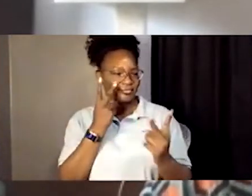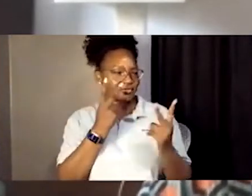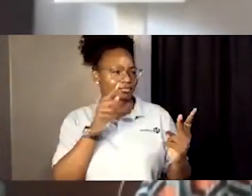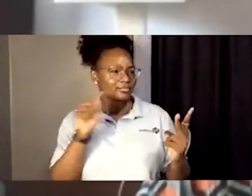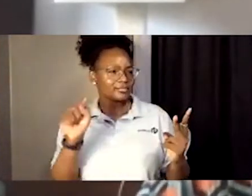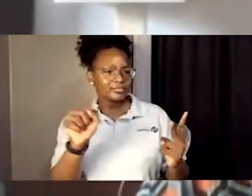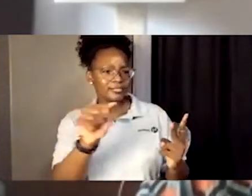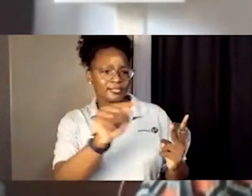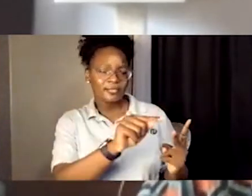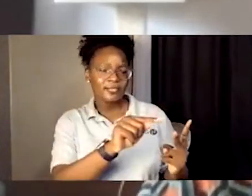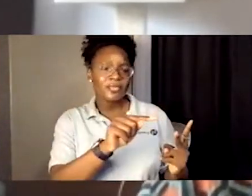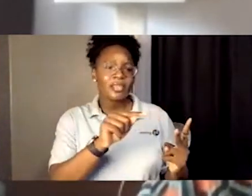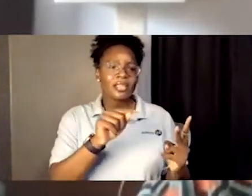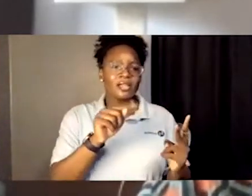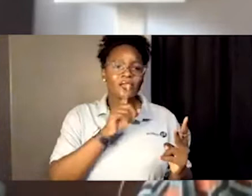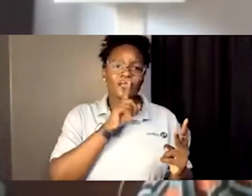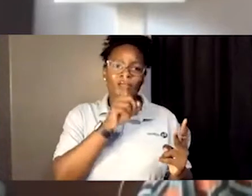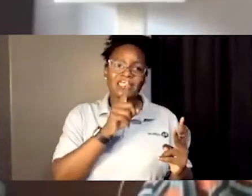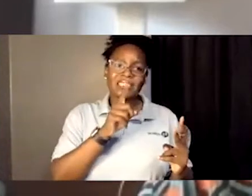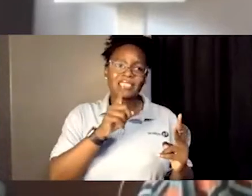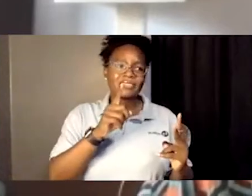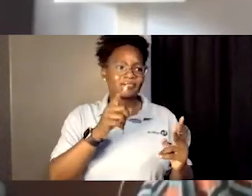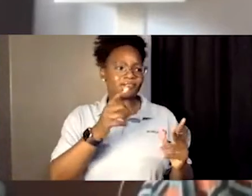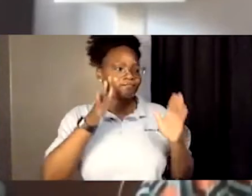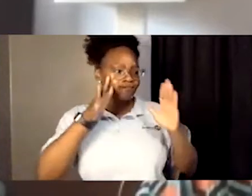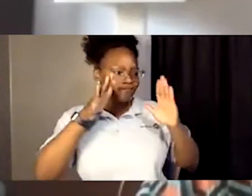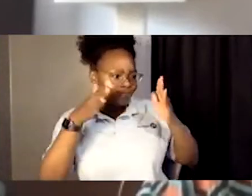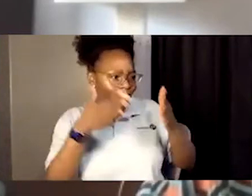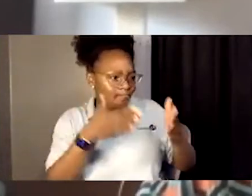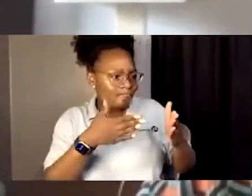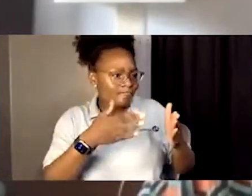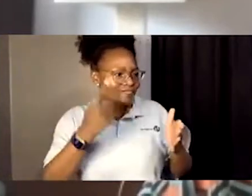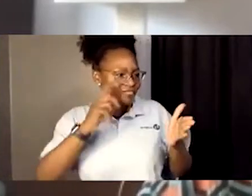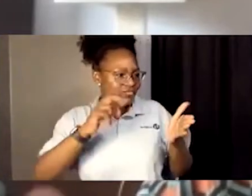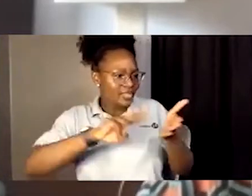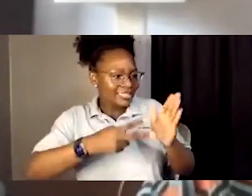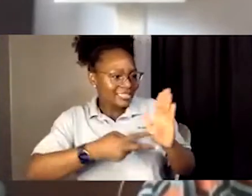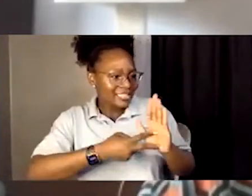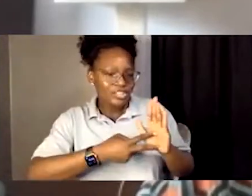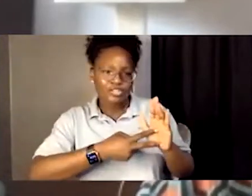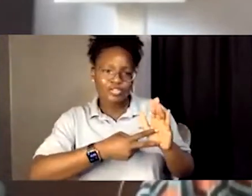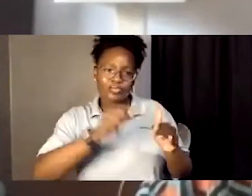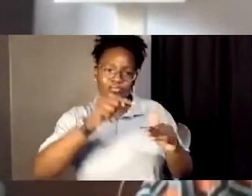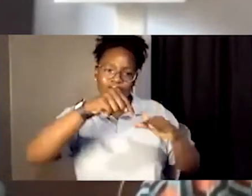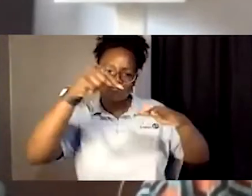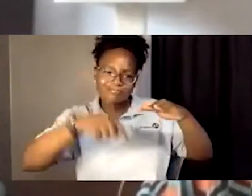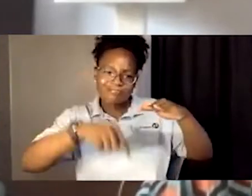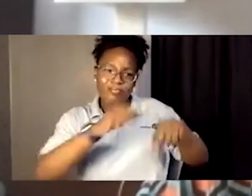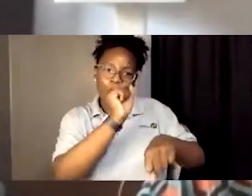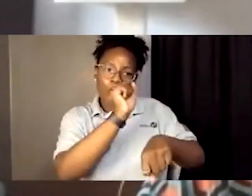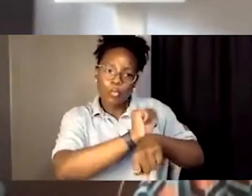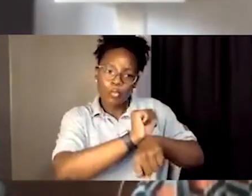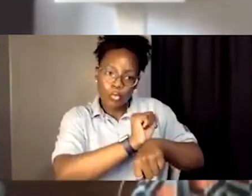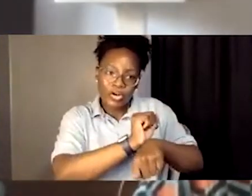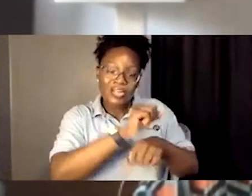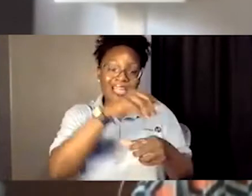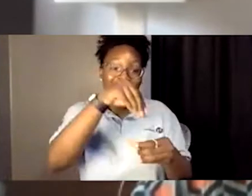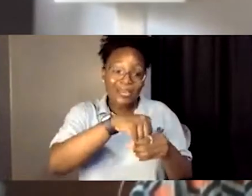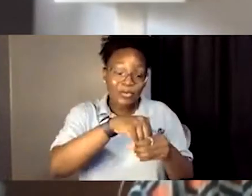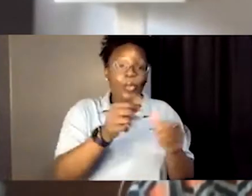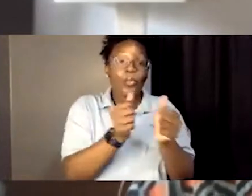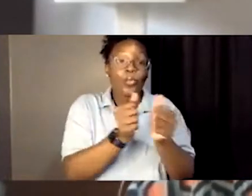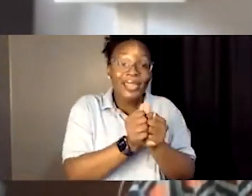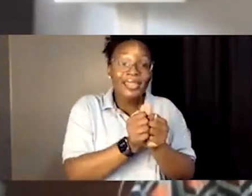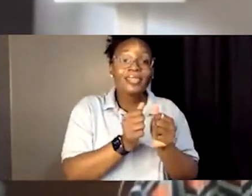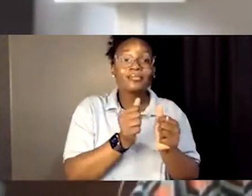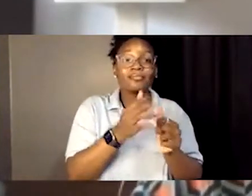intentional, hard, deep work that was happening in the living rooms of the Sisterhood chapters where we filmed. First of all,